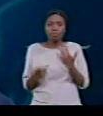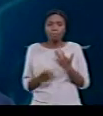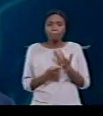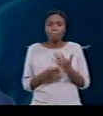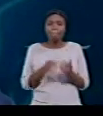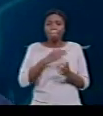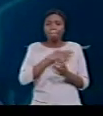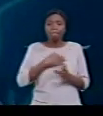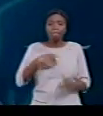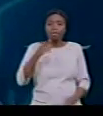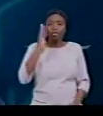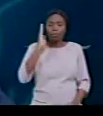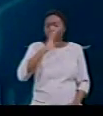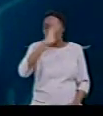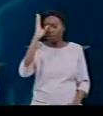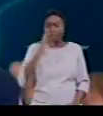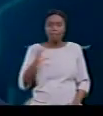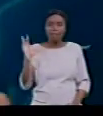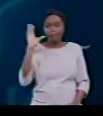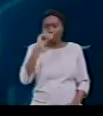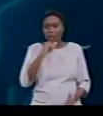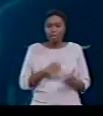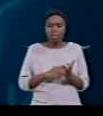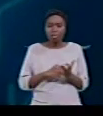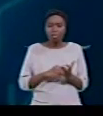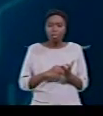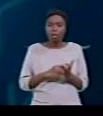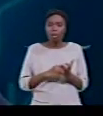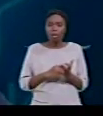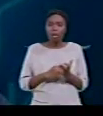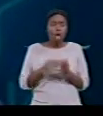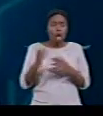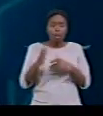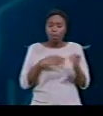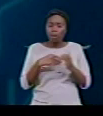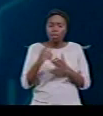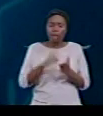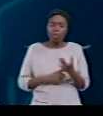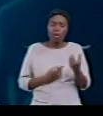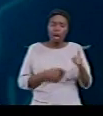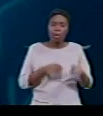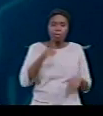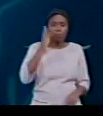will never miss it. Come what may, you will remain standing.